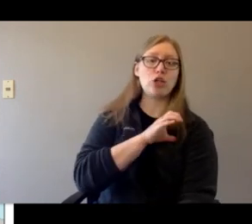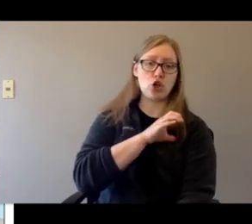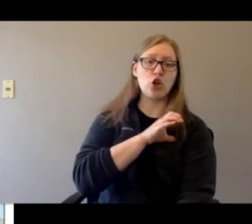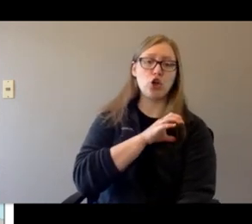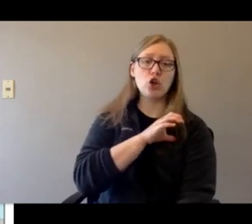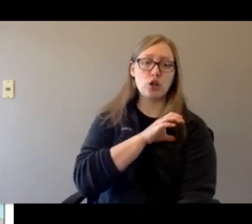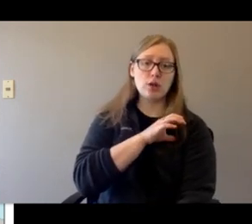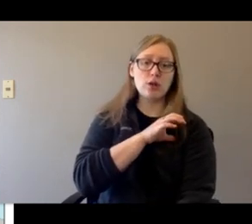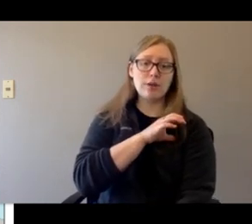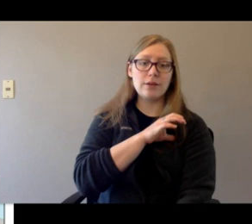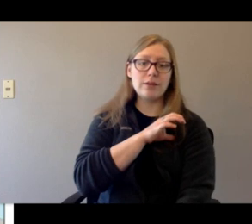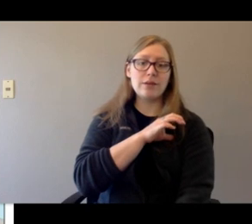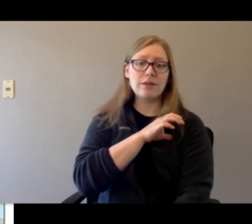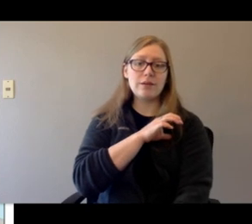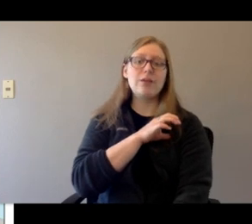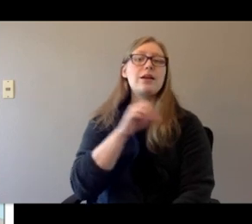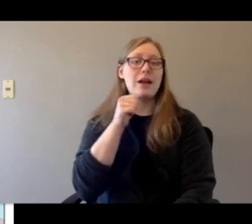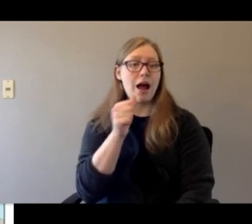rather than her reasoning.